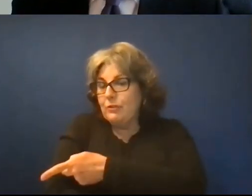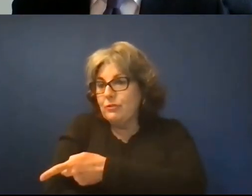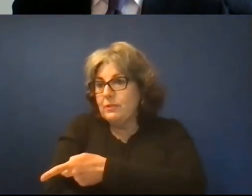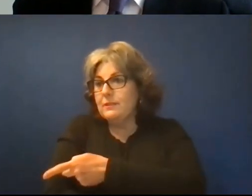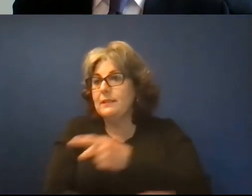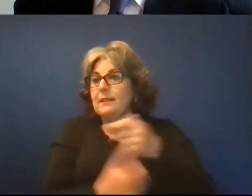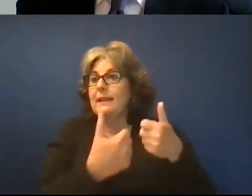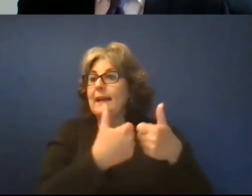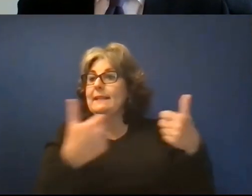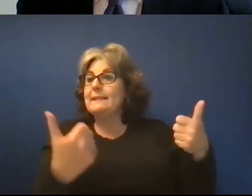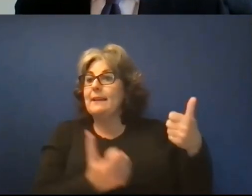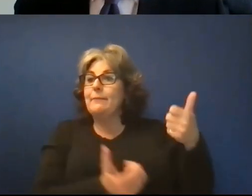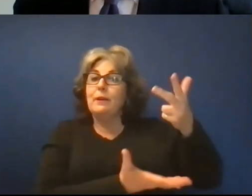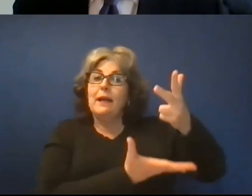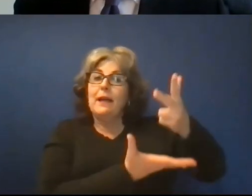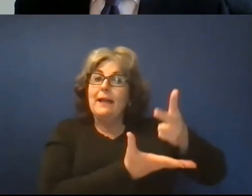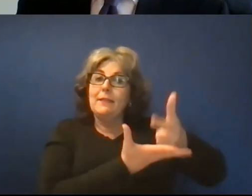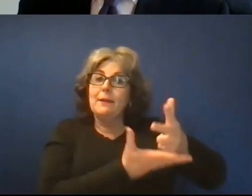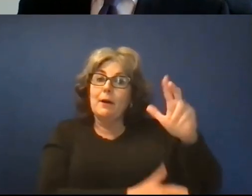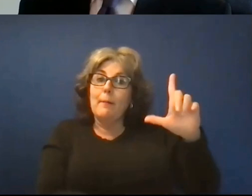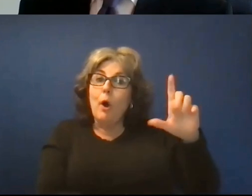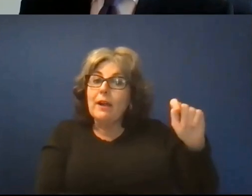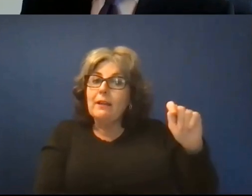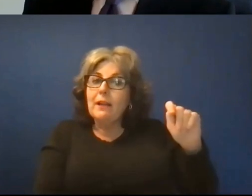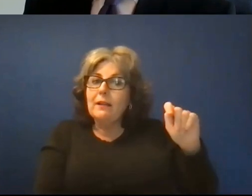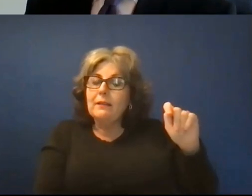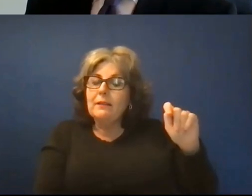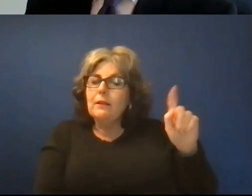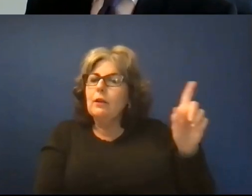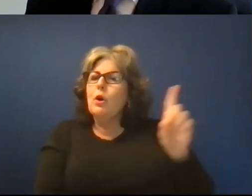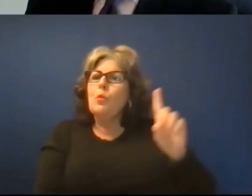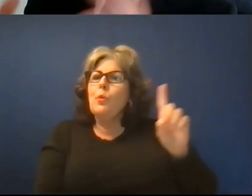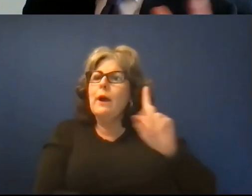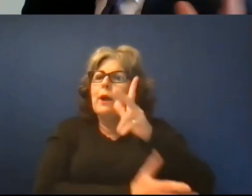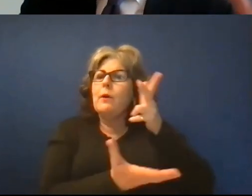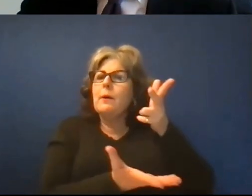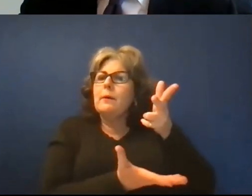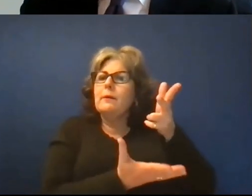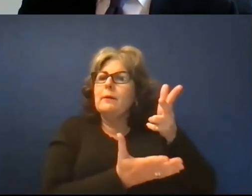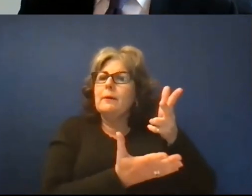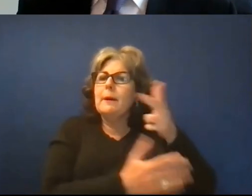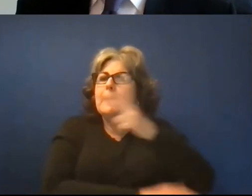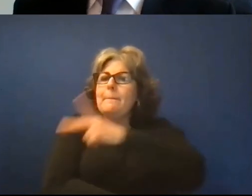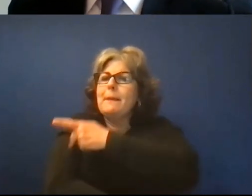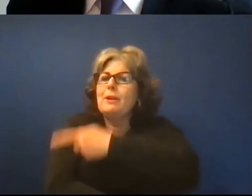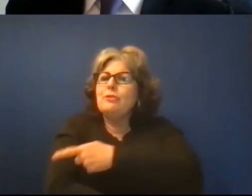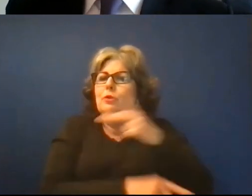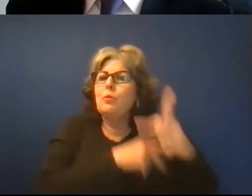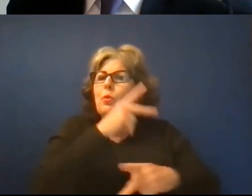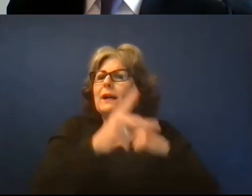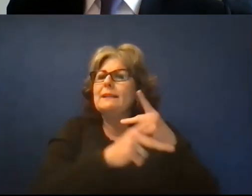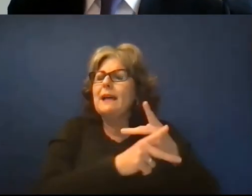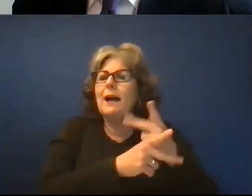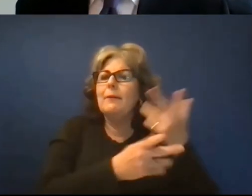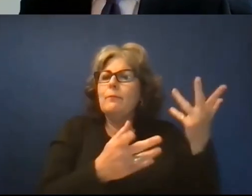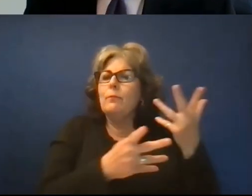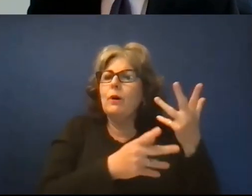the parking lot. Who heard what she said? Where do they place patients outside, in what kind of structure? Who heard what she